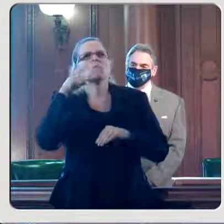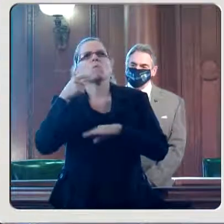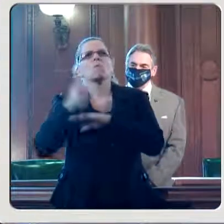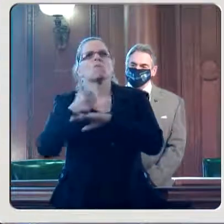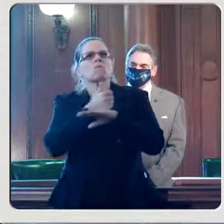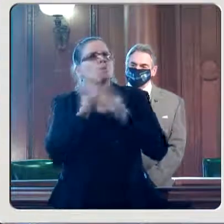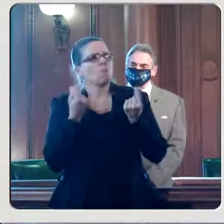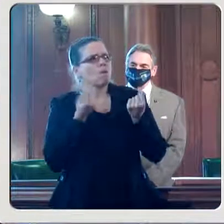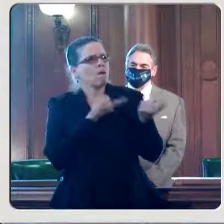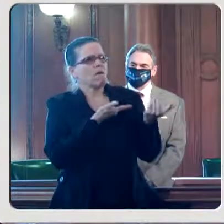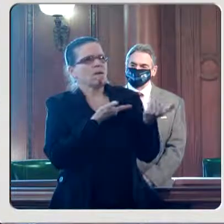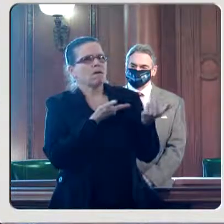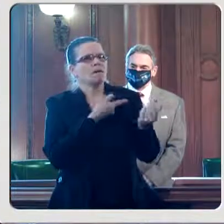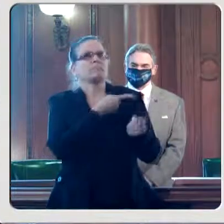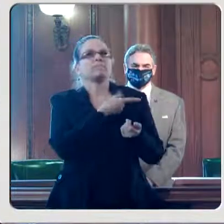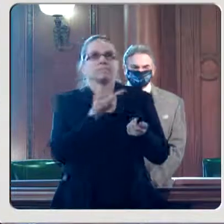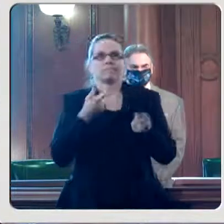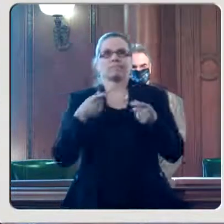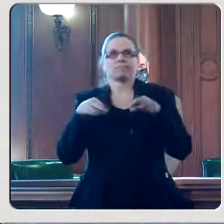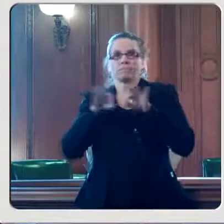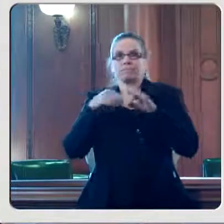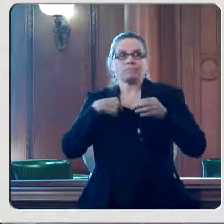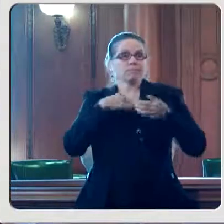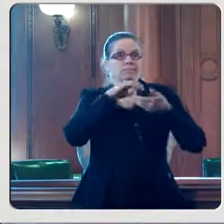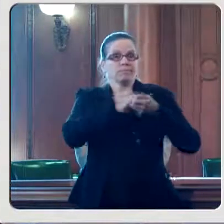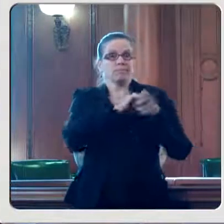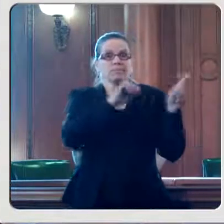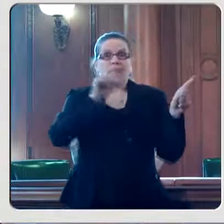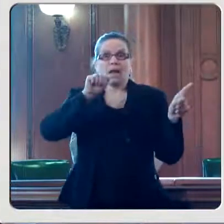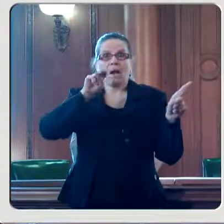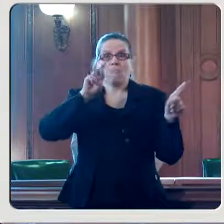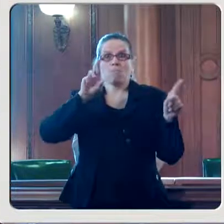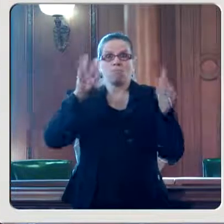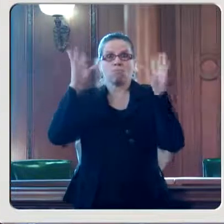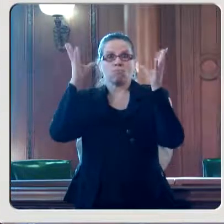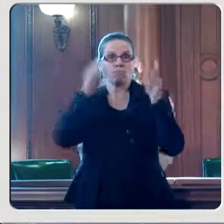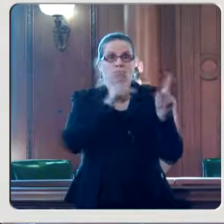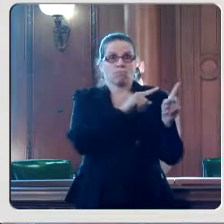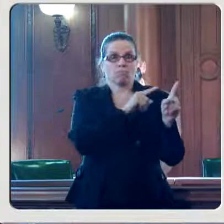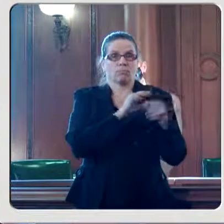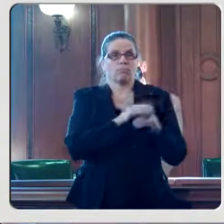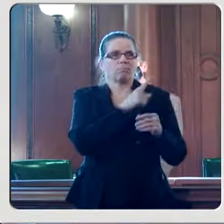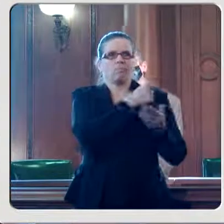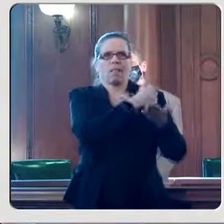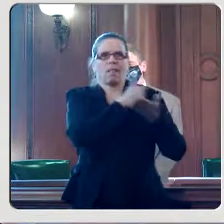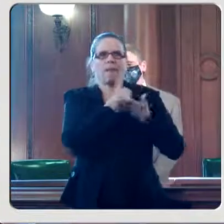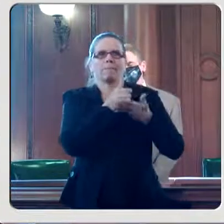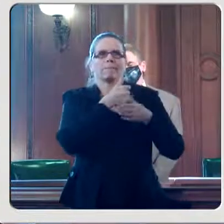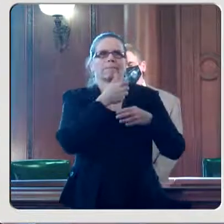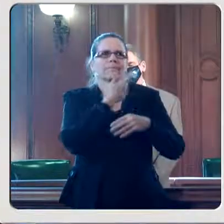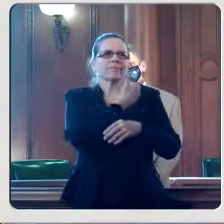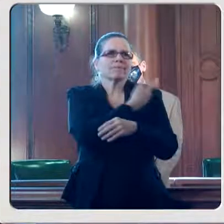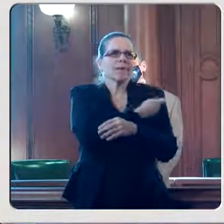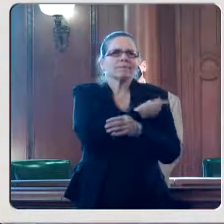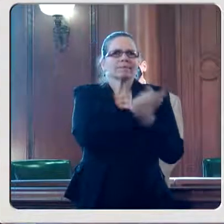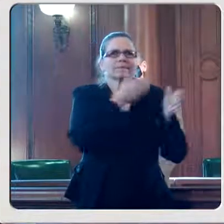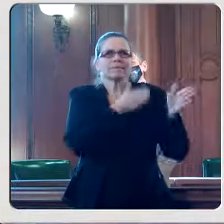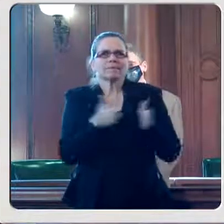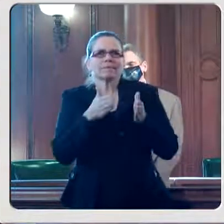continue our partnership with AMR because they have been helping us with